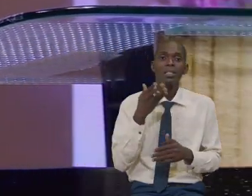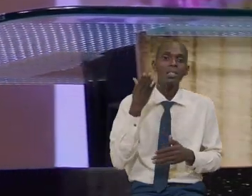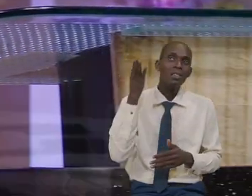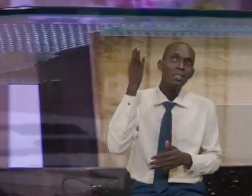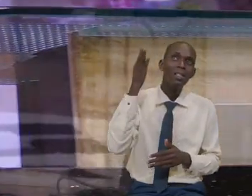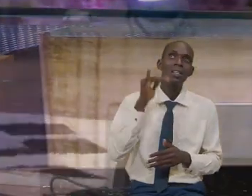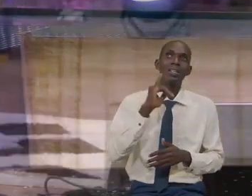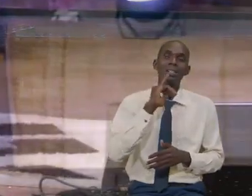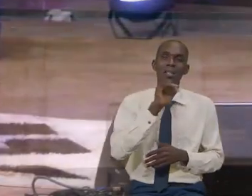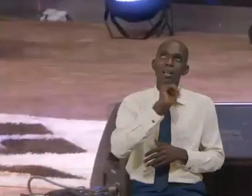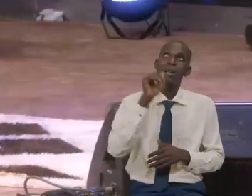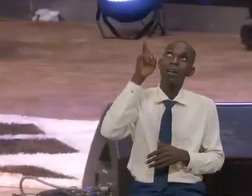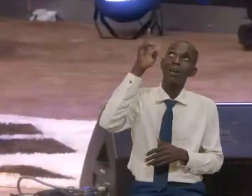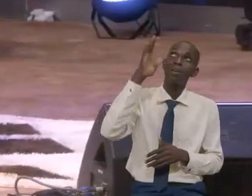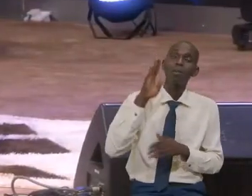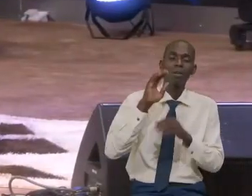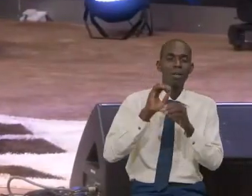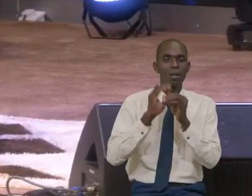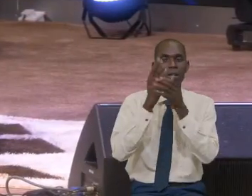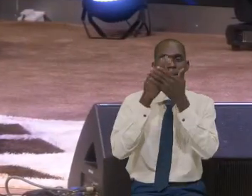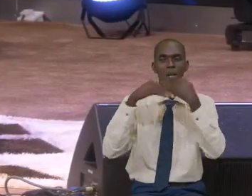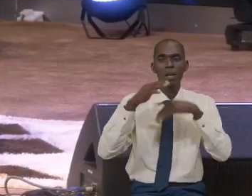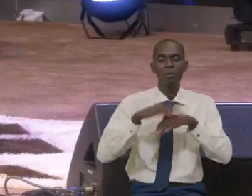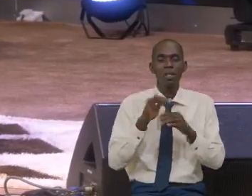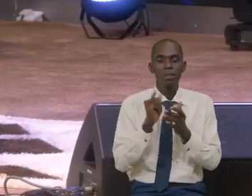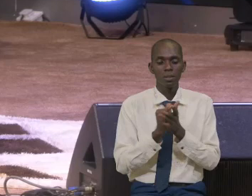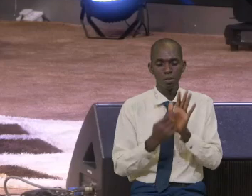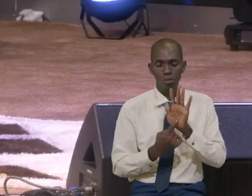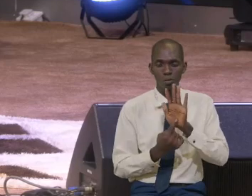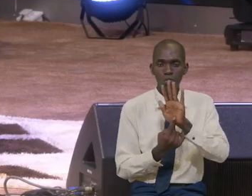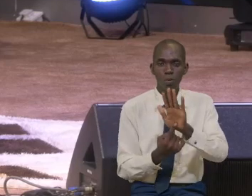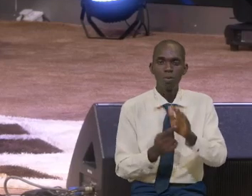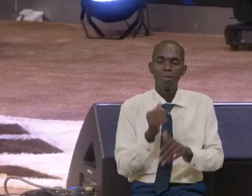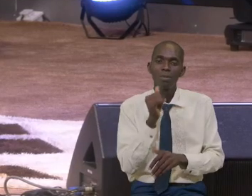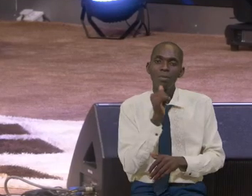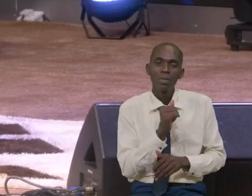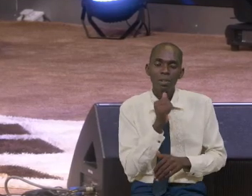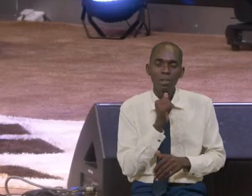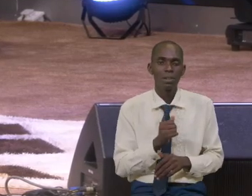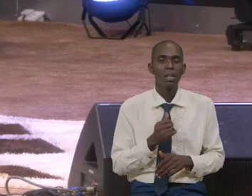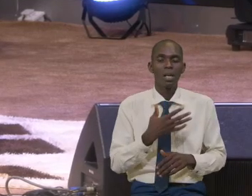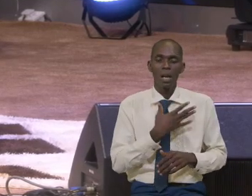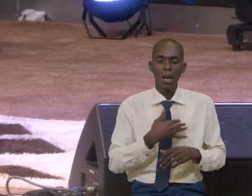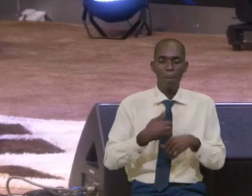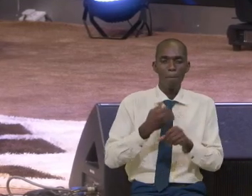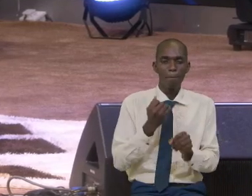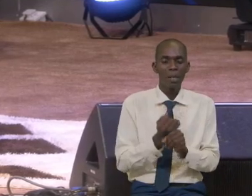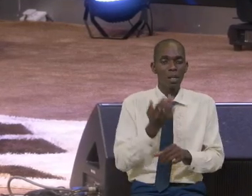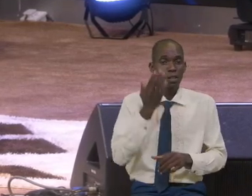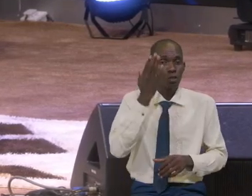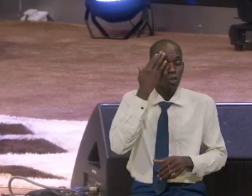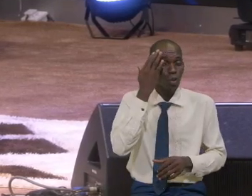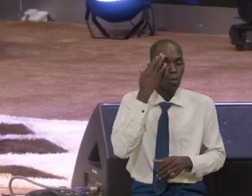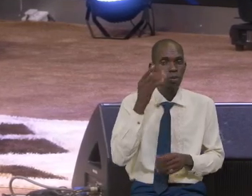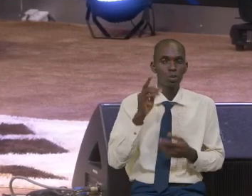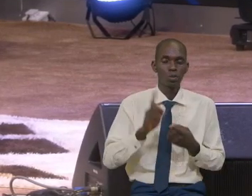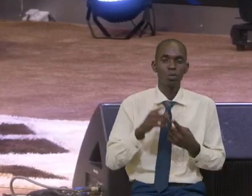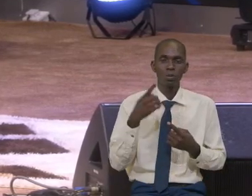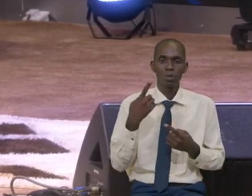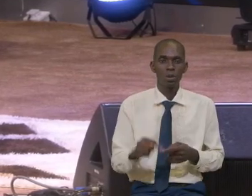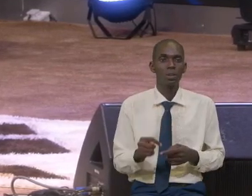is a God in heaven that revealeth secrets and maketh known to the